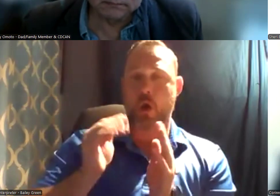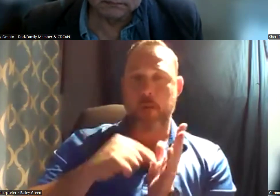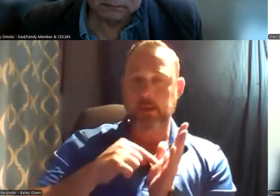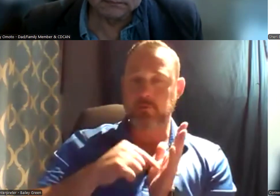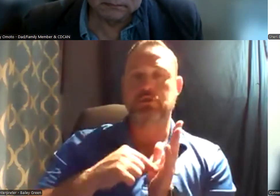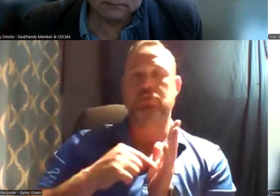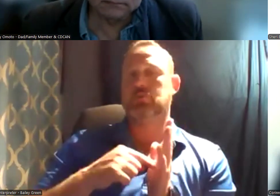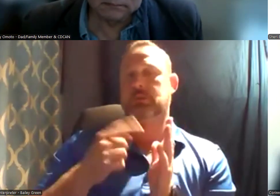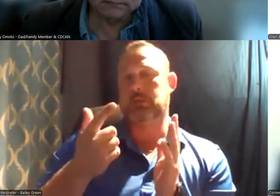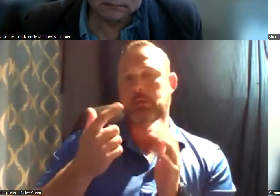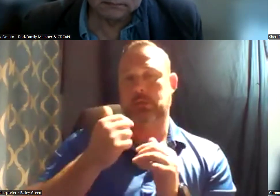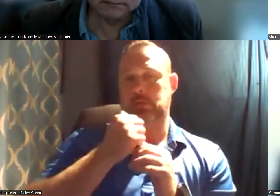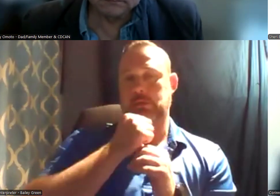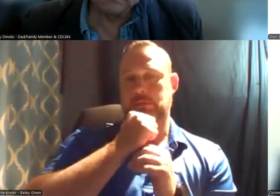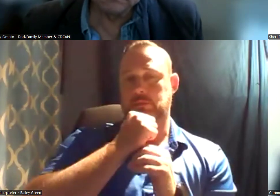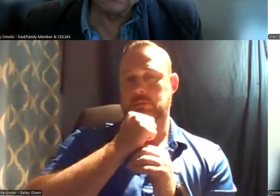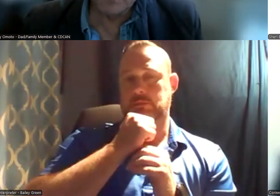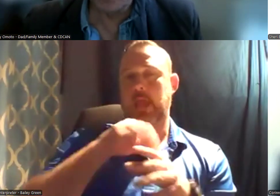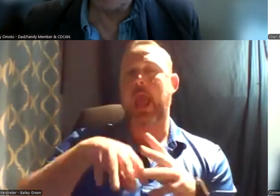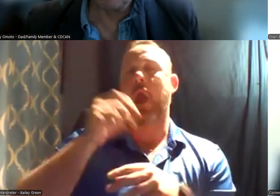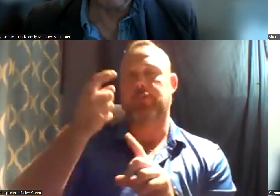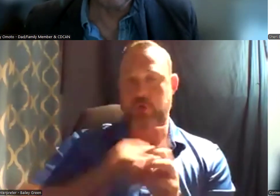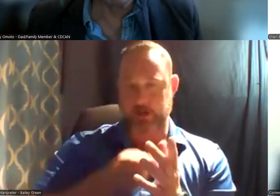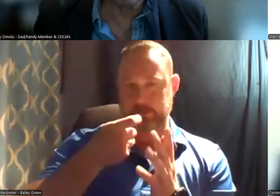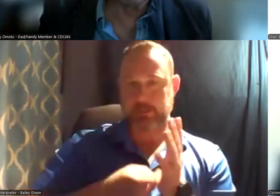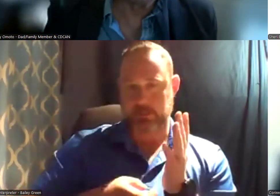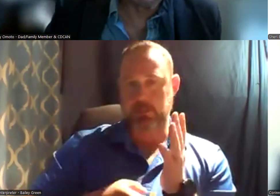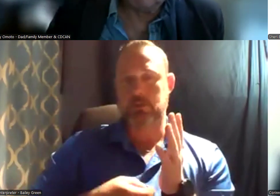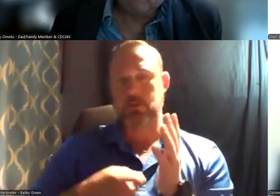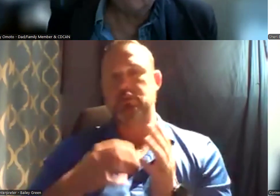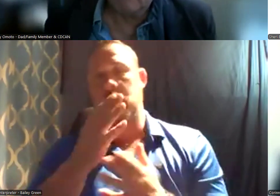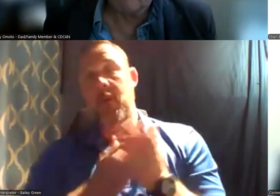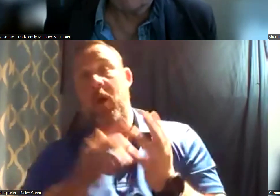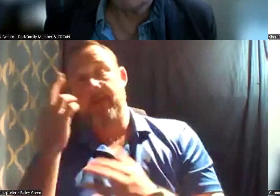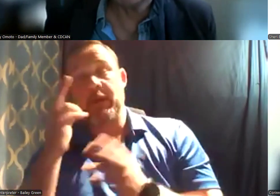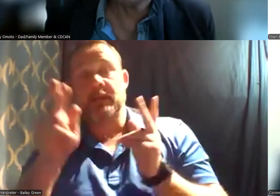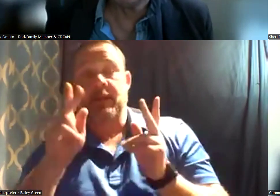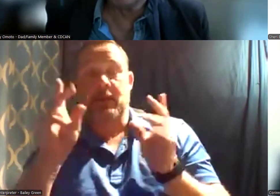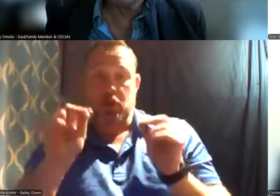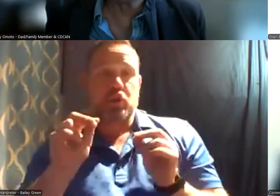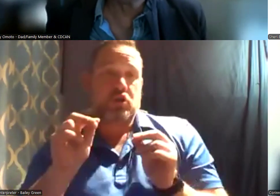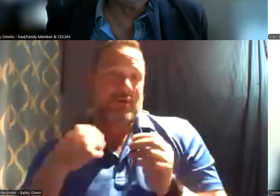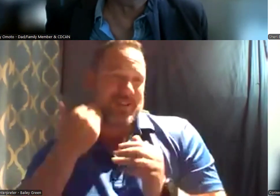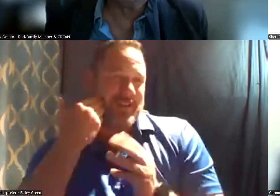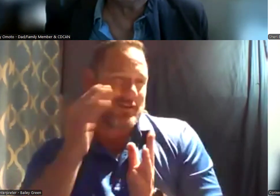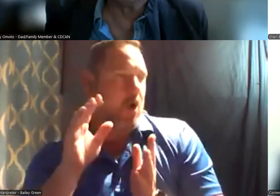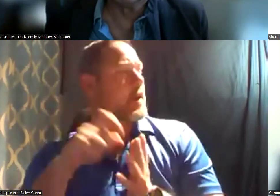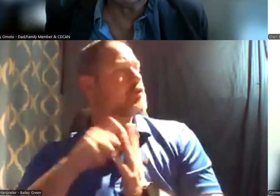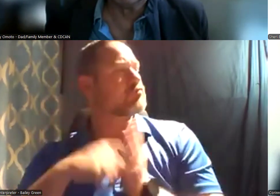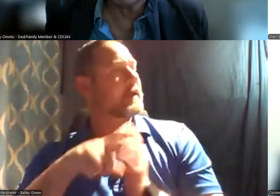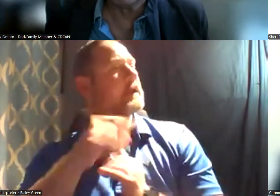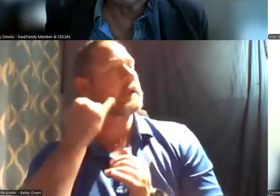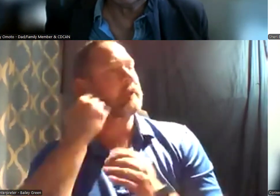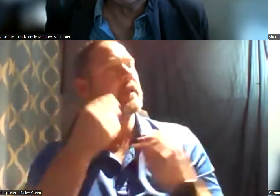is totally outpricing them. So part of the reason these folks have been able to do this is because it was little known, but it was written in there that if they sold